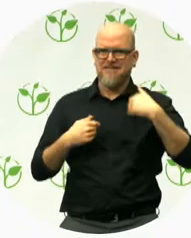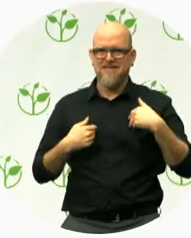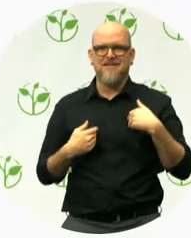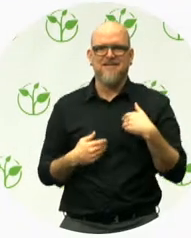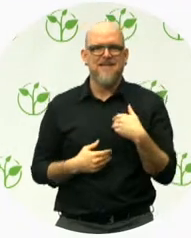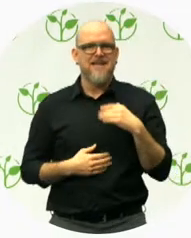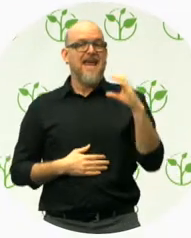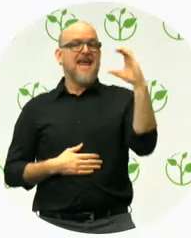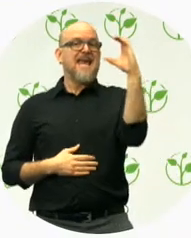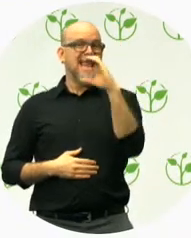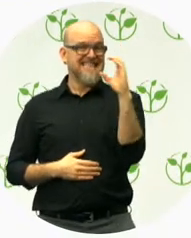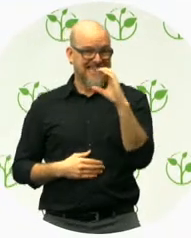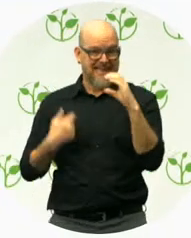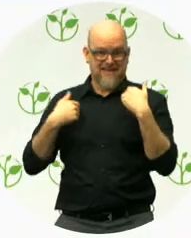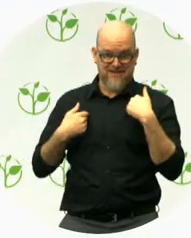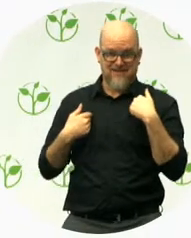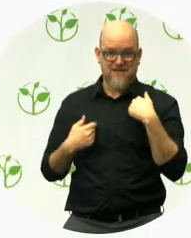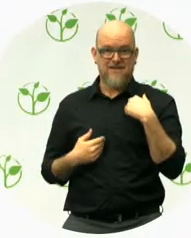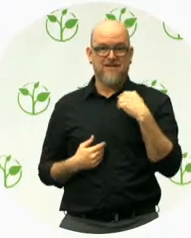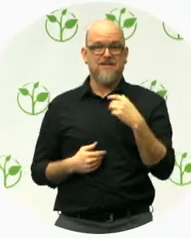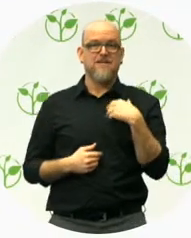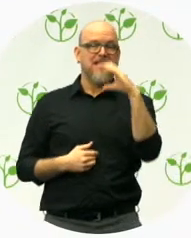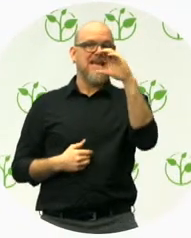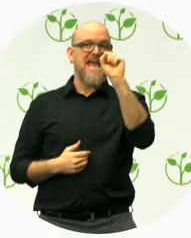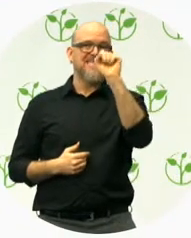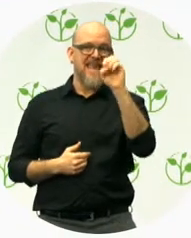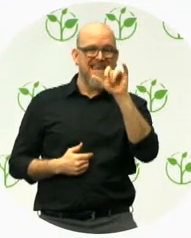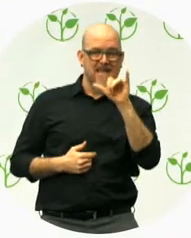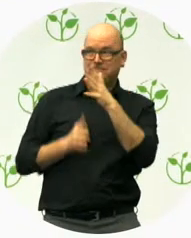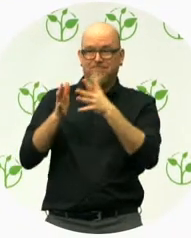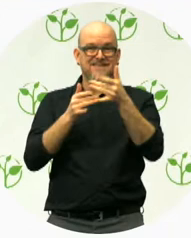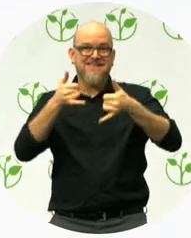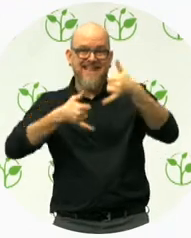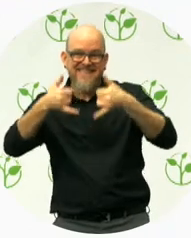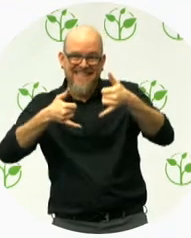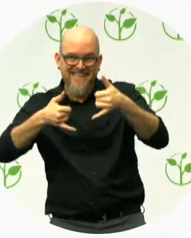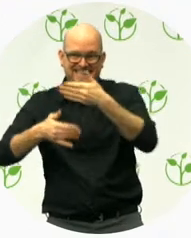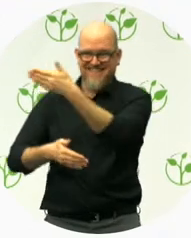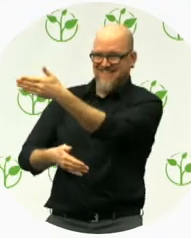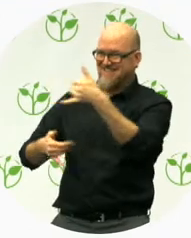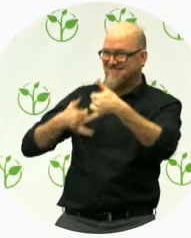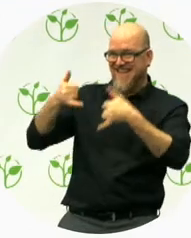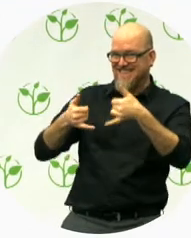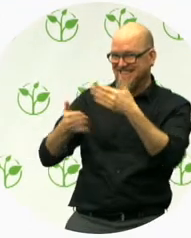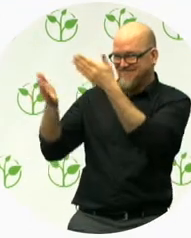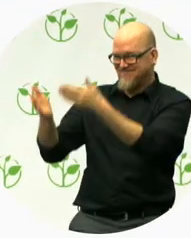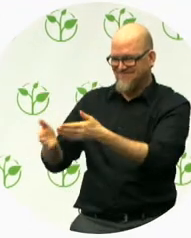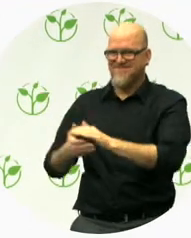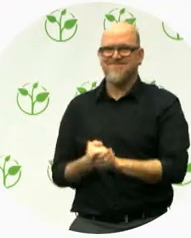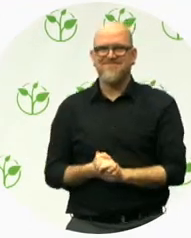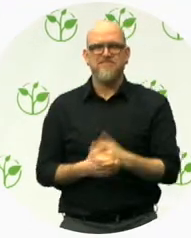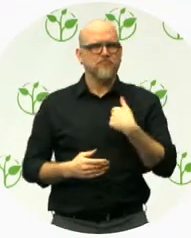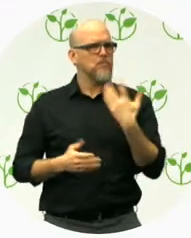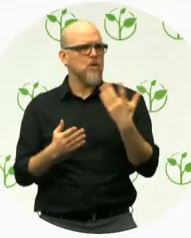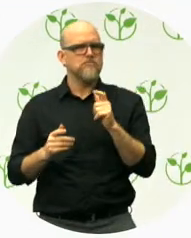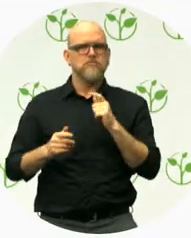I'm from Dublin, Ireland. I have the great honor since the beginning of the Zero Project to be asked to moderate this